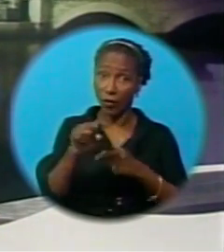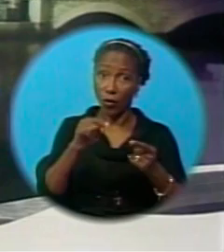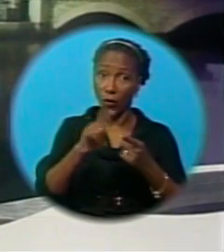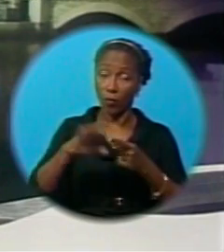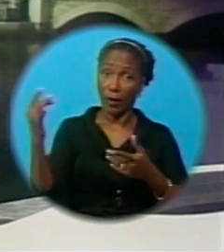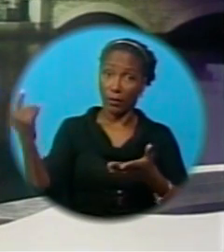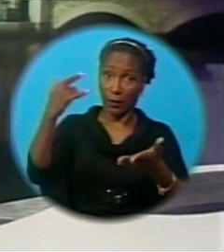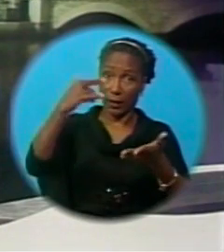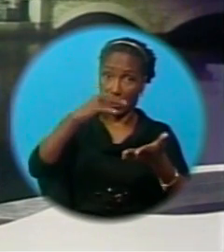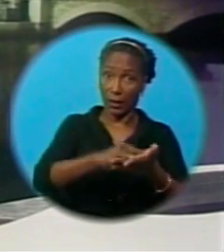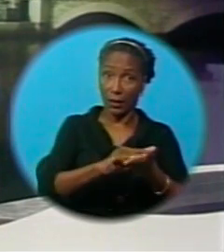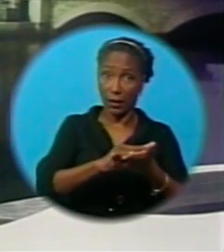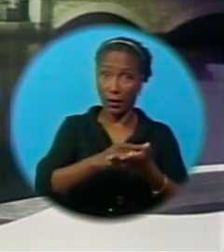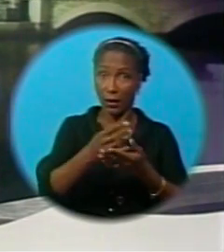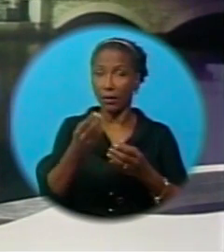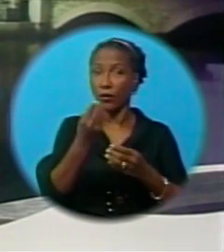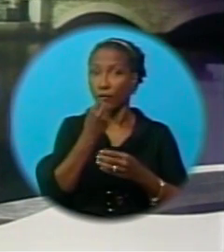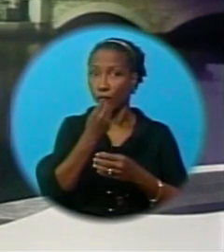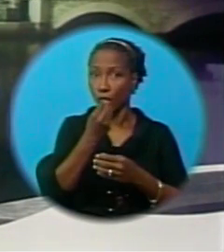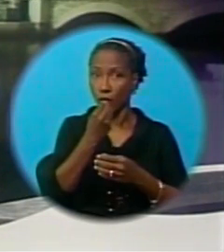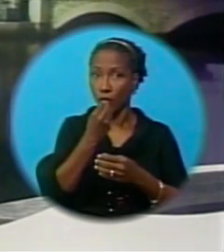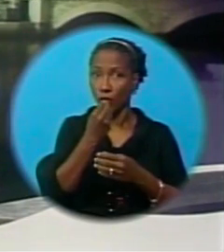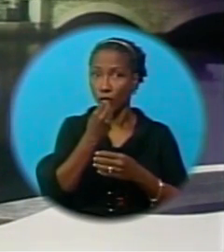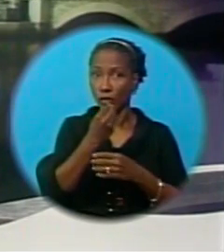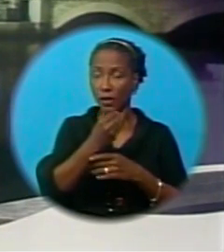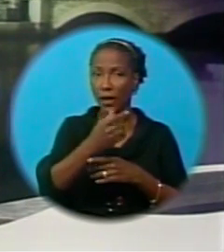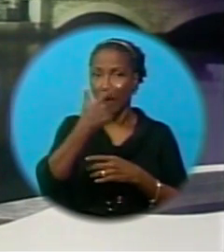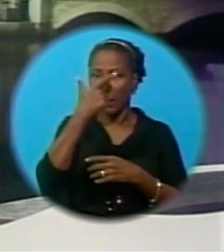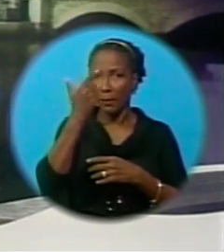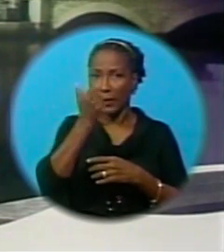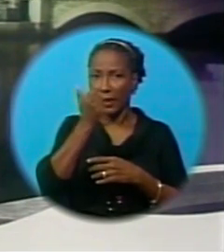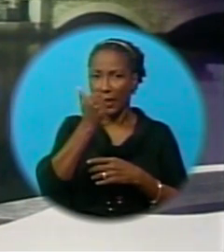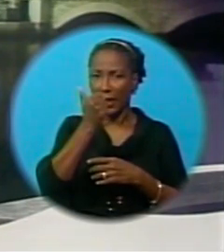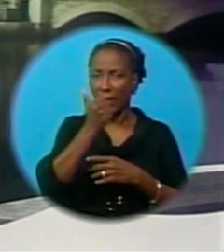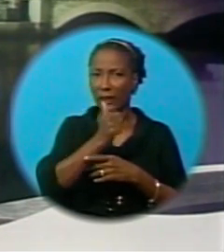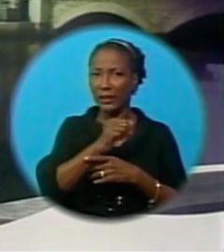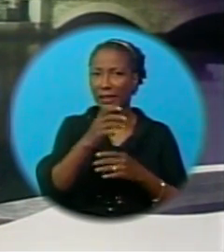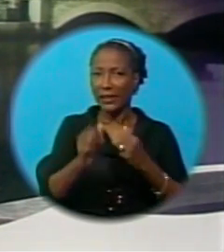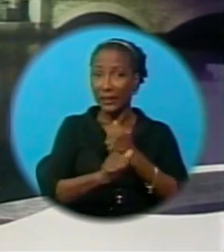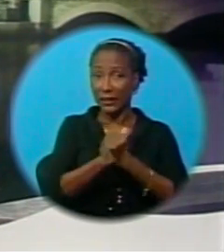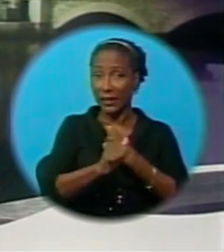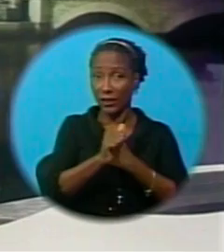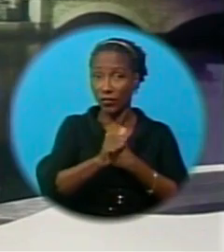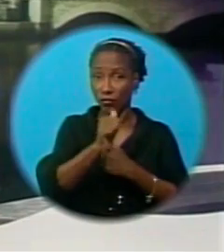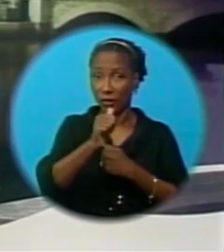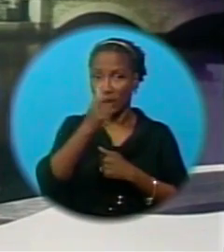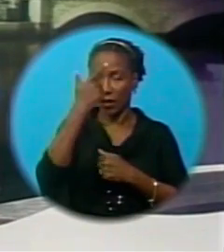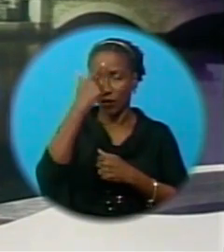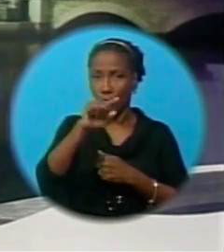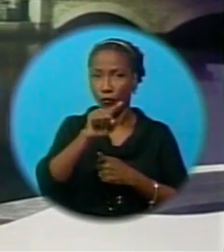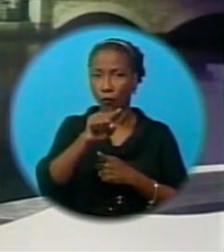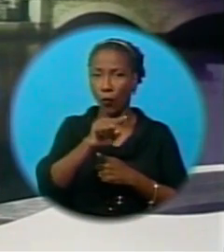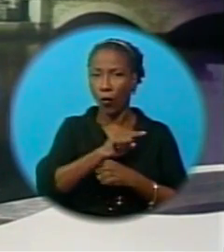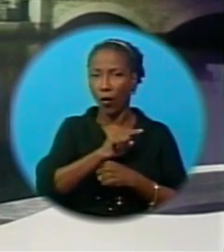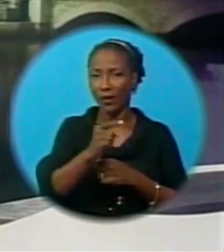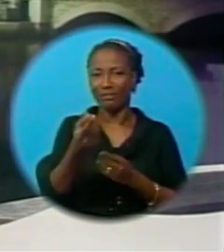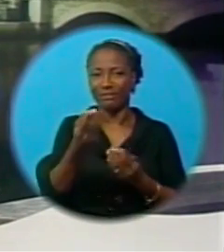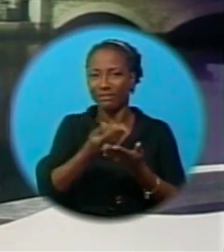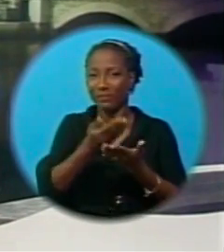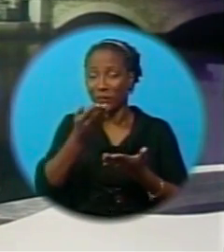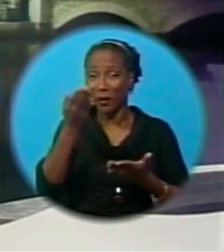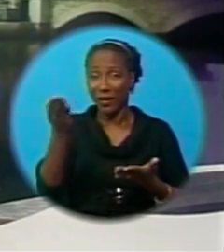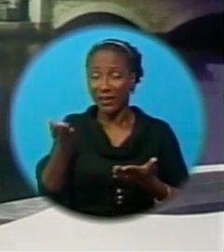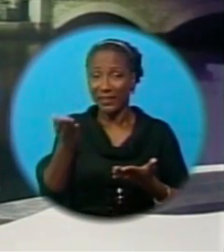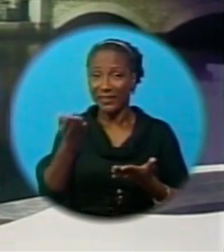certain foods. She is cautioning the island not to fall victim like other countries which are only aware of recalled products after they have been